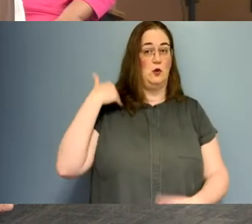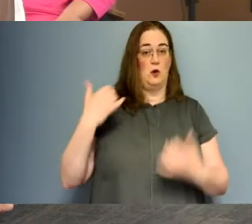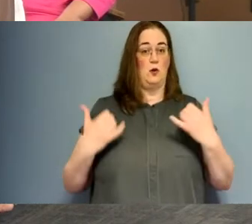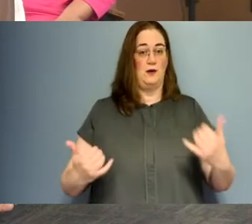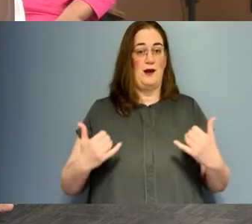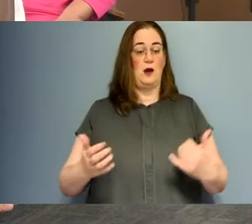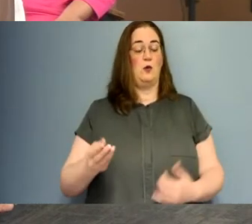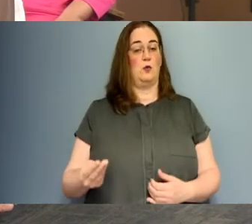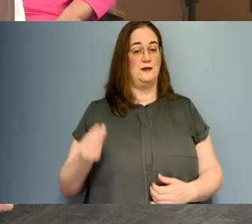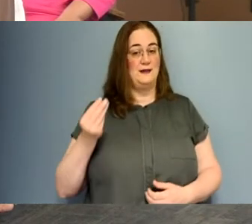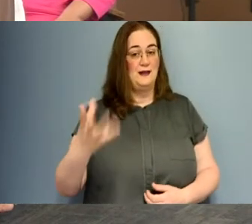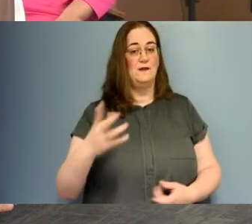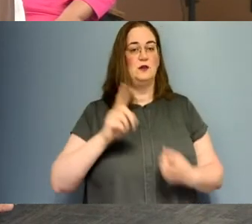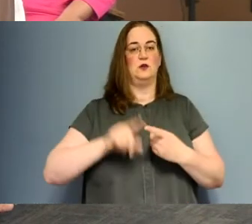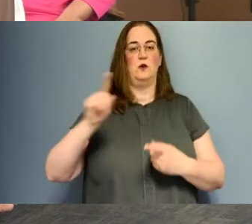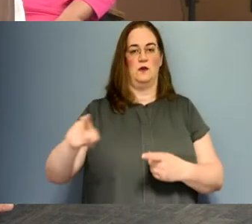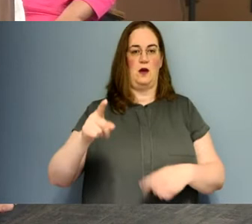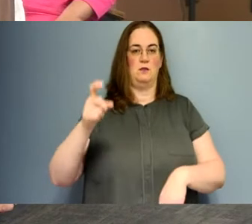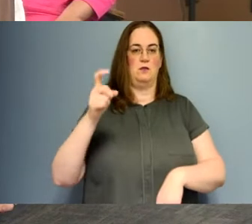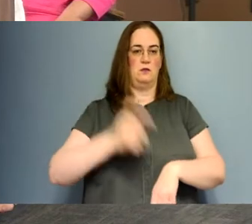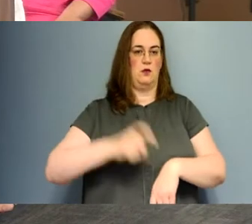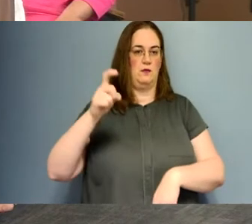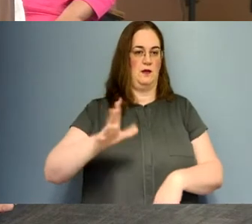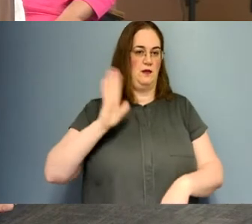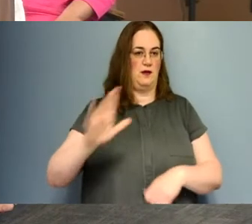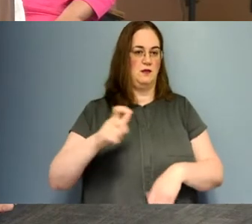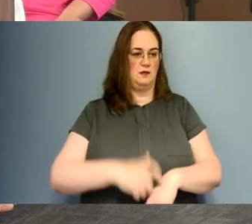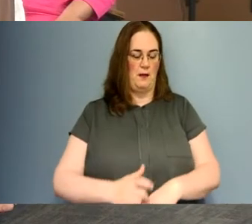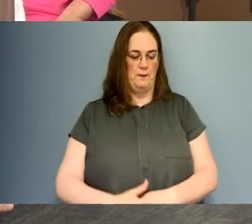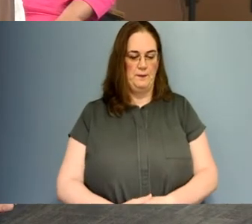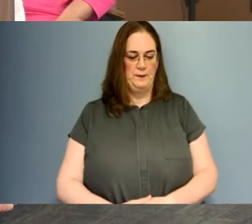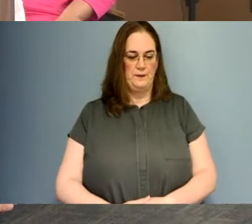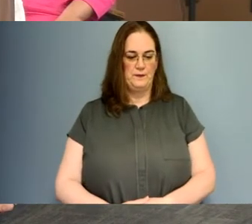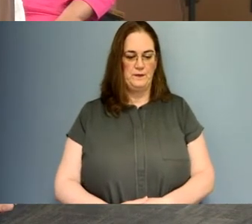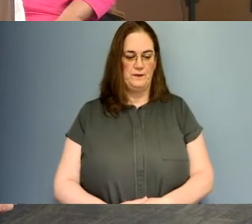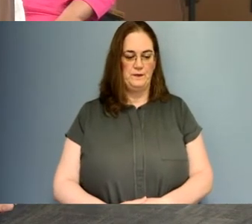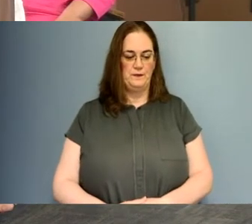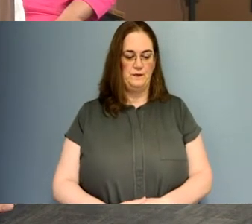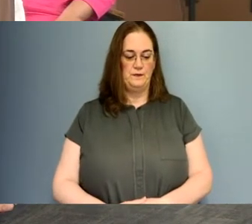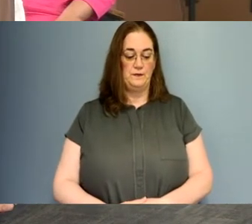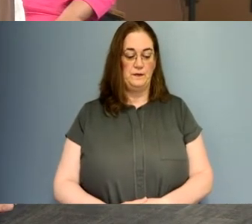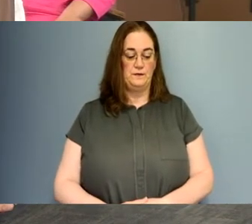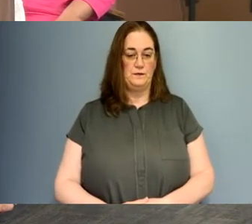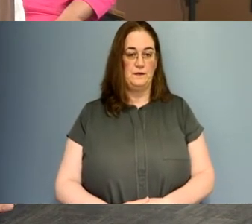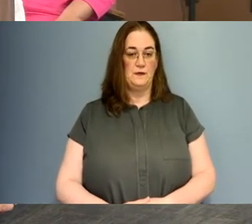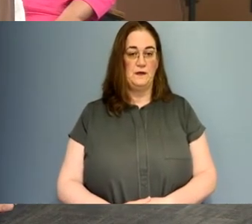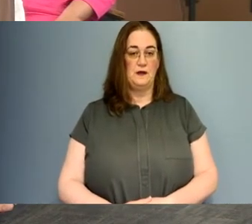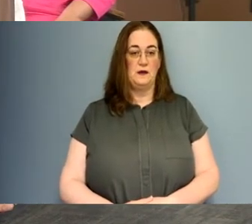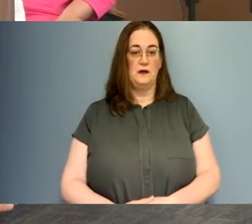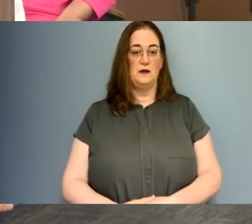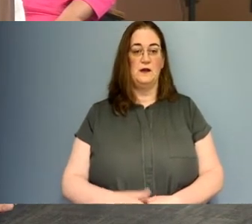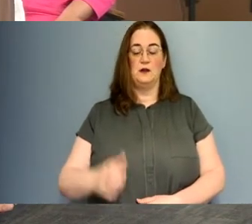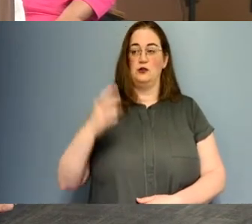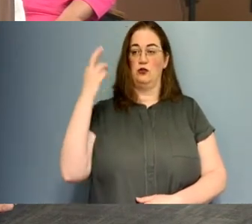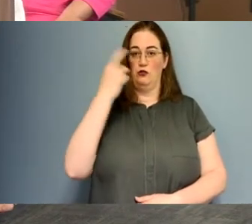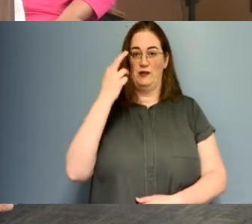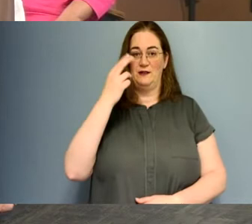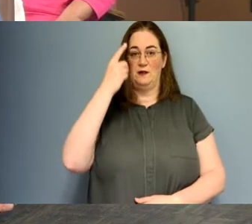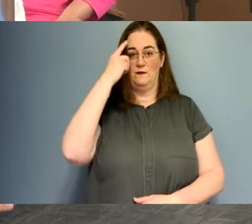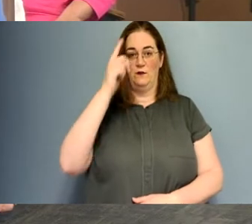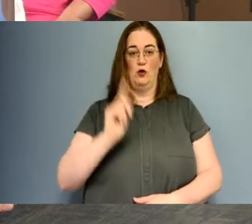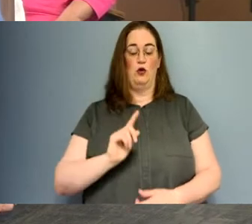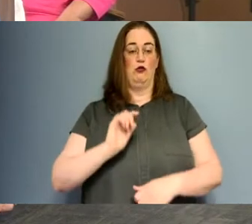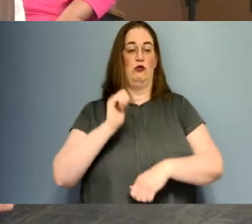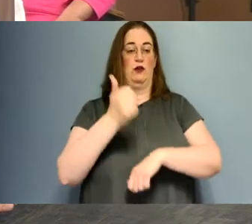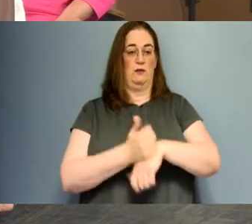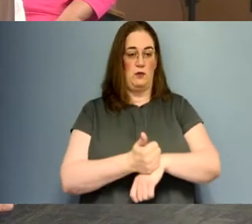was given to them promptly at that time. That is, the reason for reimposing